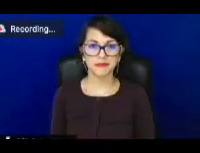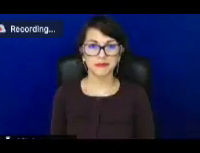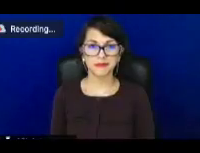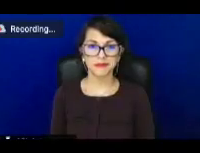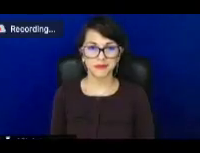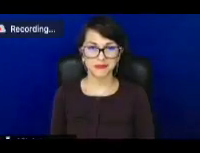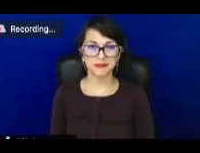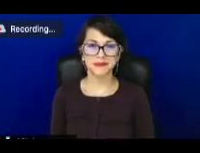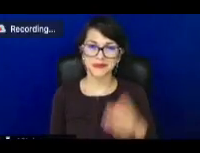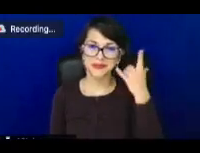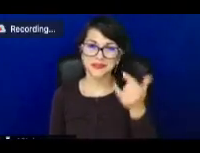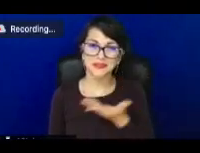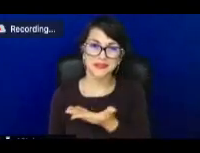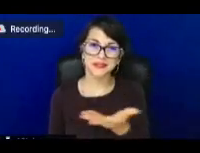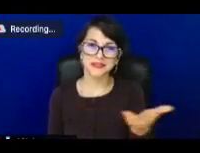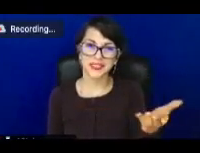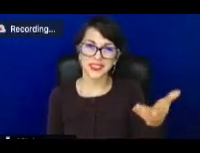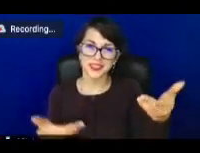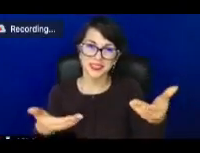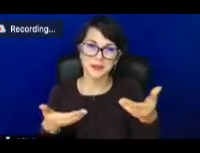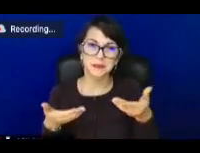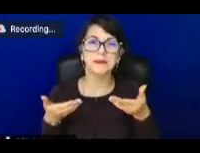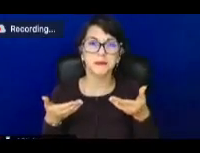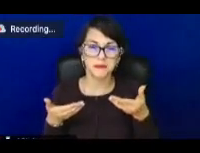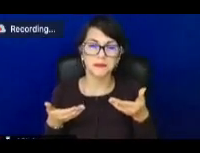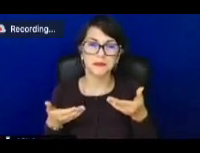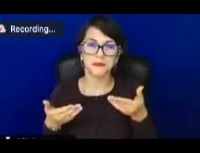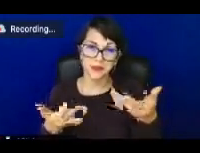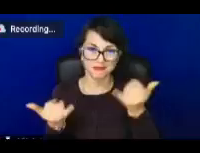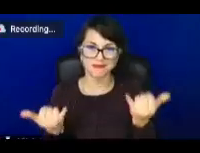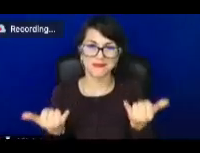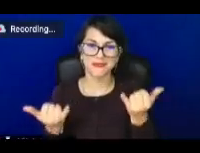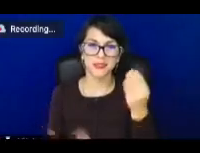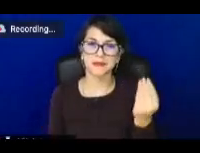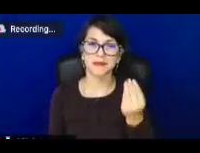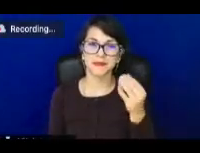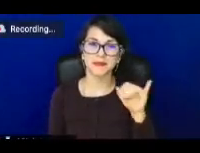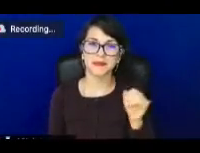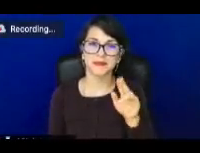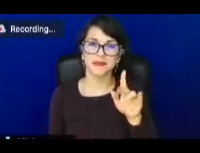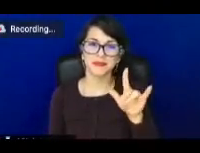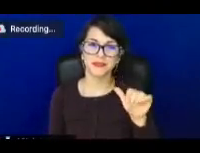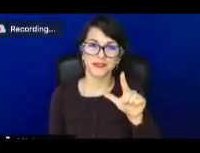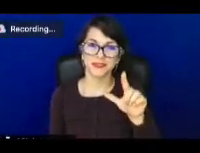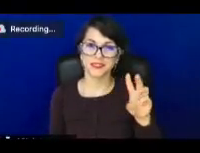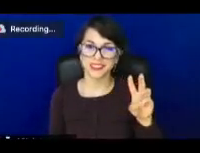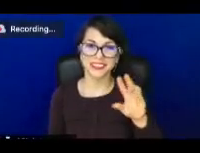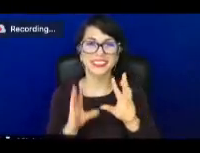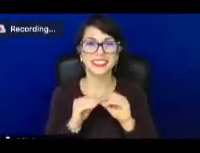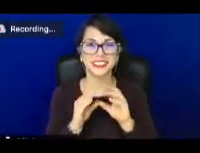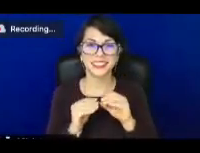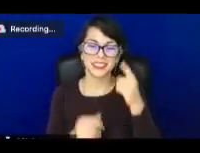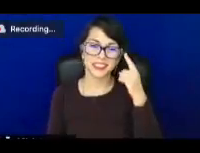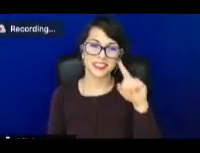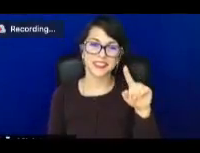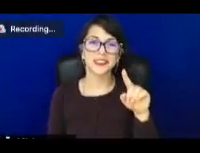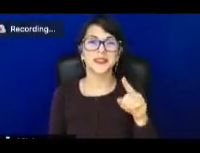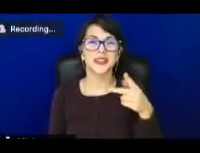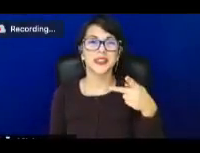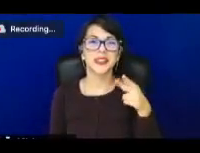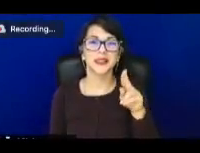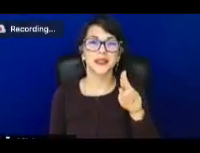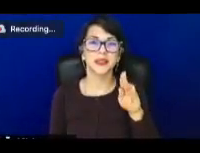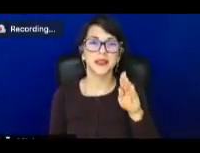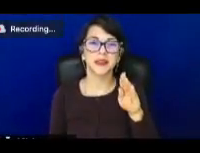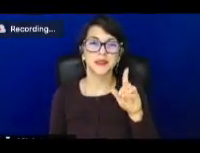Welcome, California, to the Monday, July 26th meeting of the Public Input